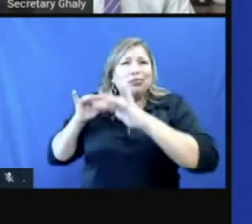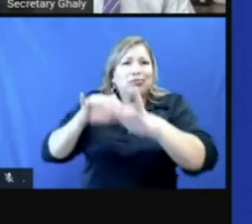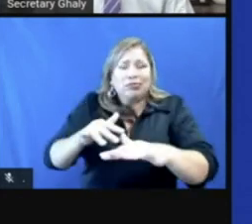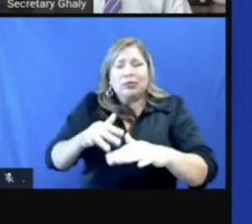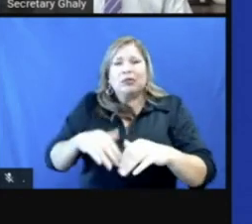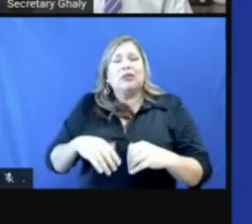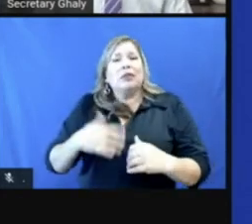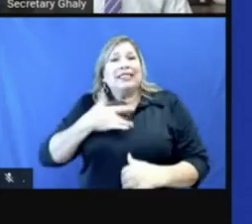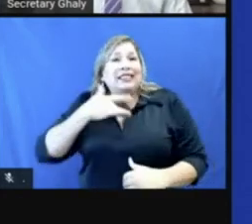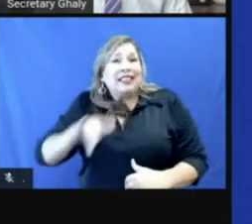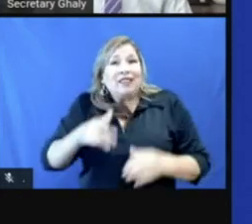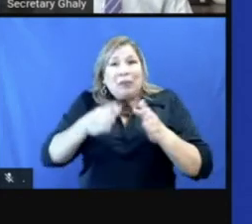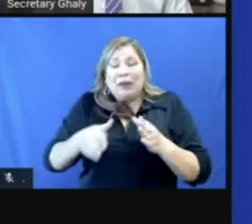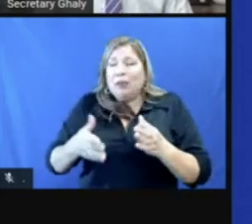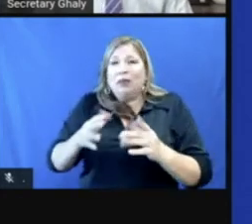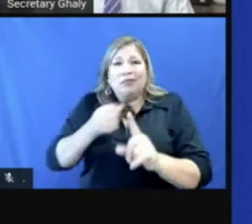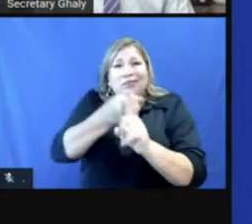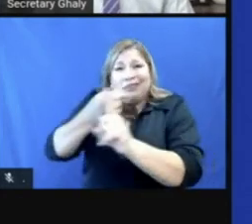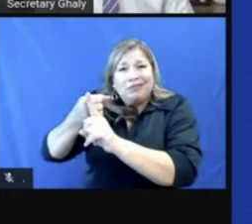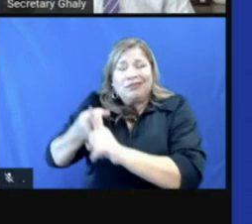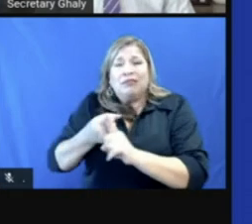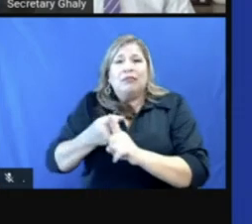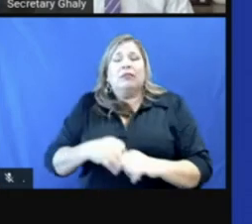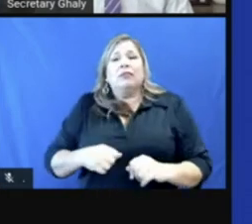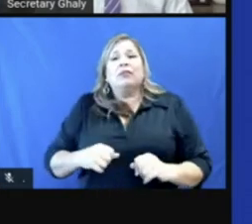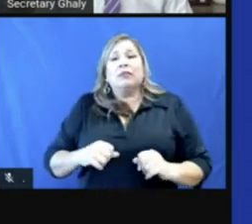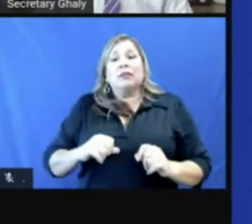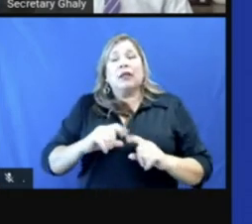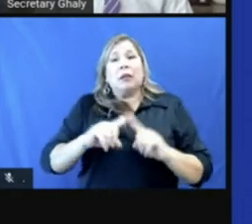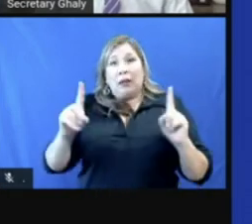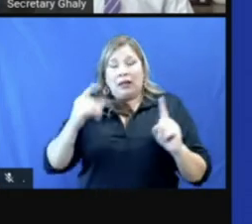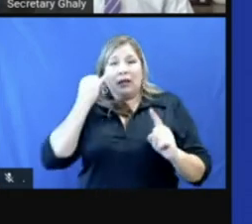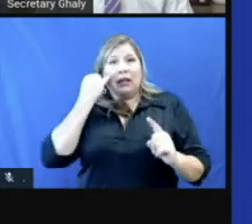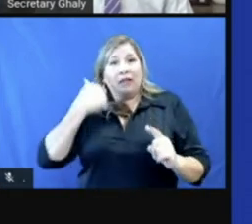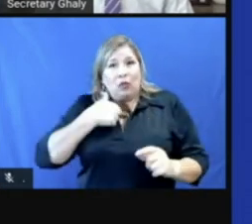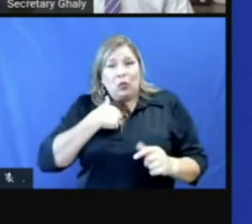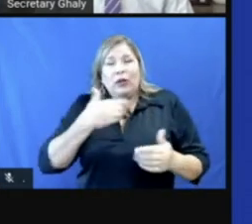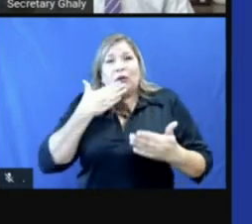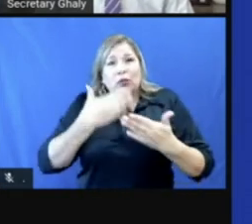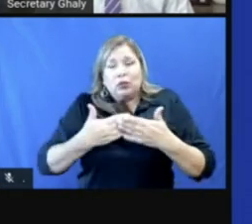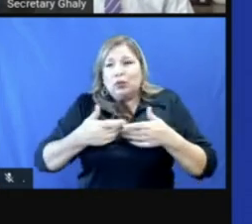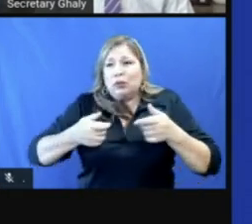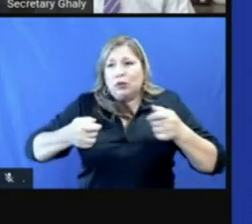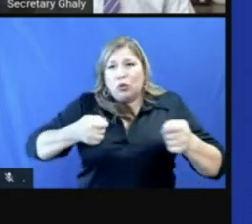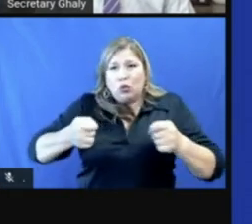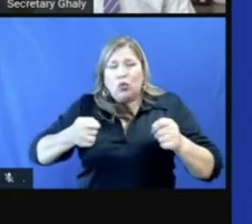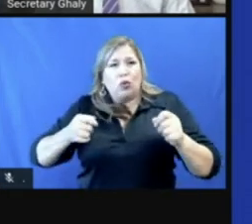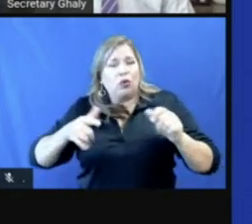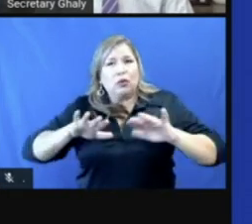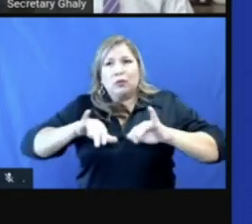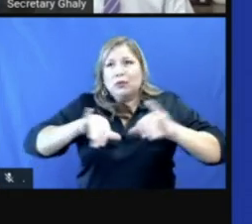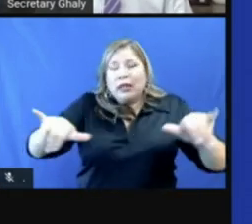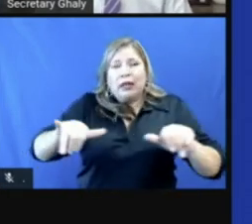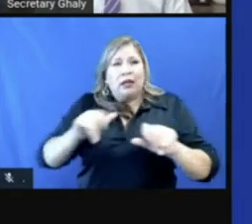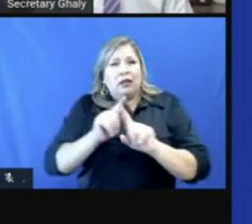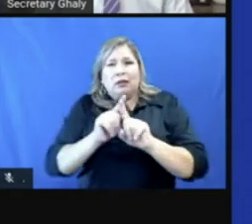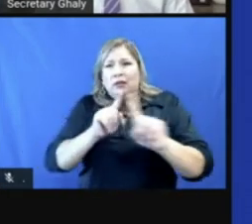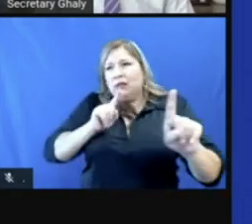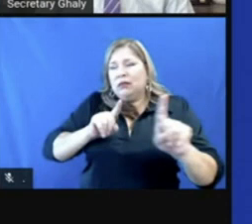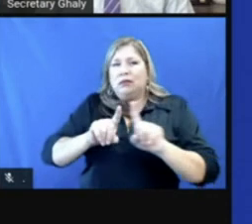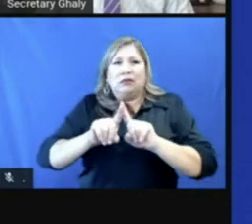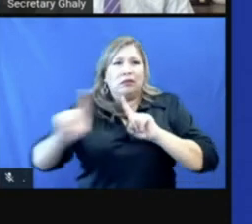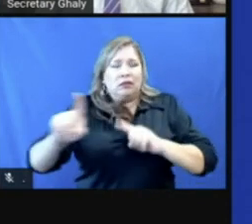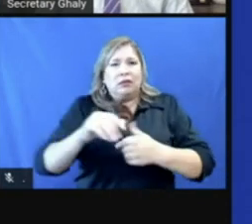interventions, with the things that we're emphasizing today, along with the many other actions that are already in place, that we can bring